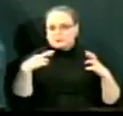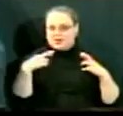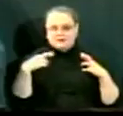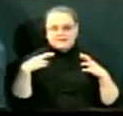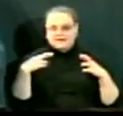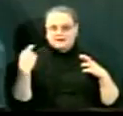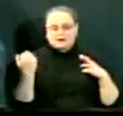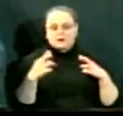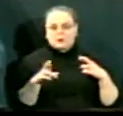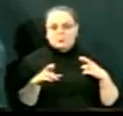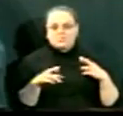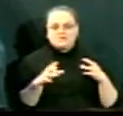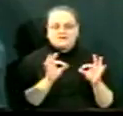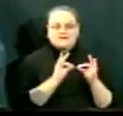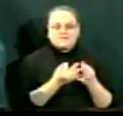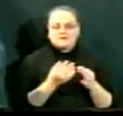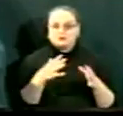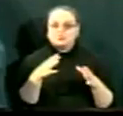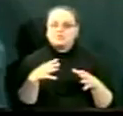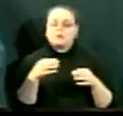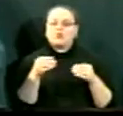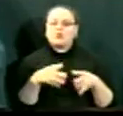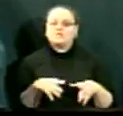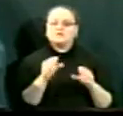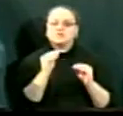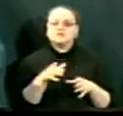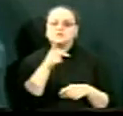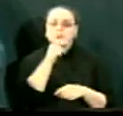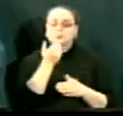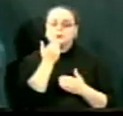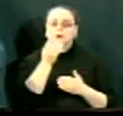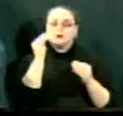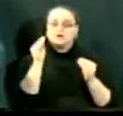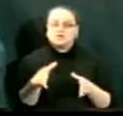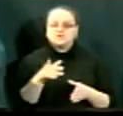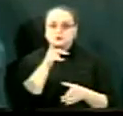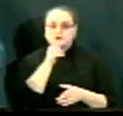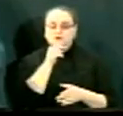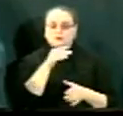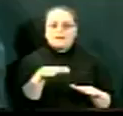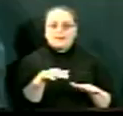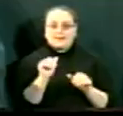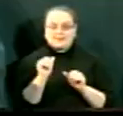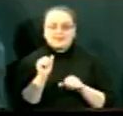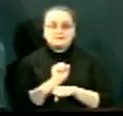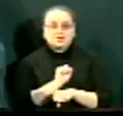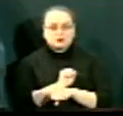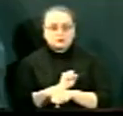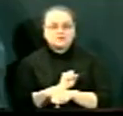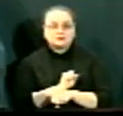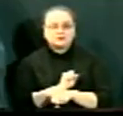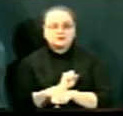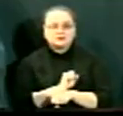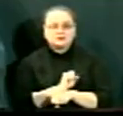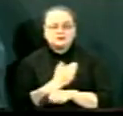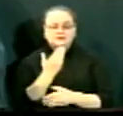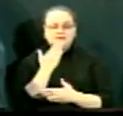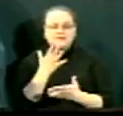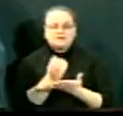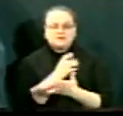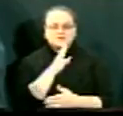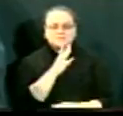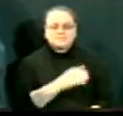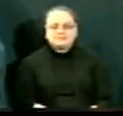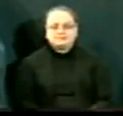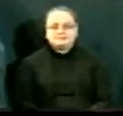or just to families. You are losing teachers who are good teachers who are leaving the careers. Thank you for the chance to